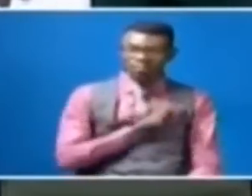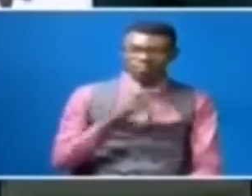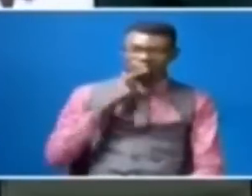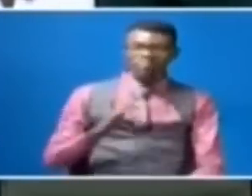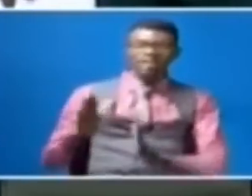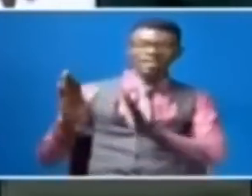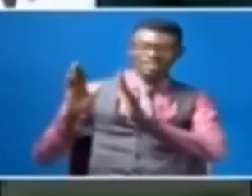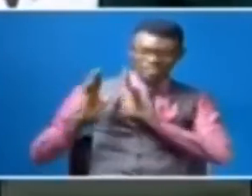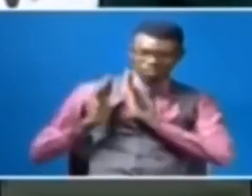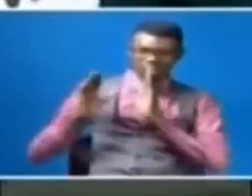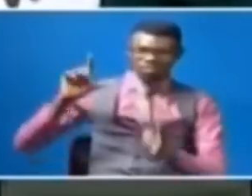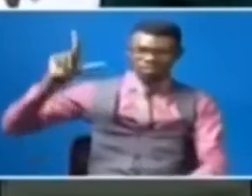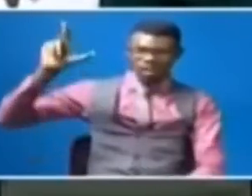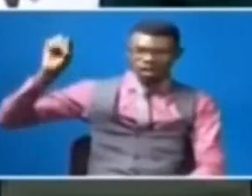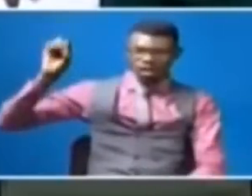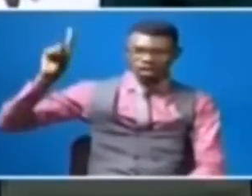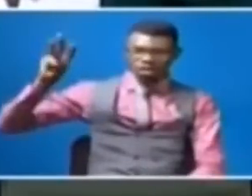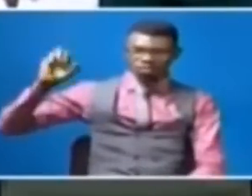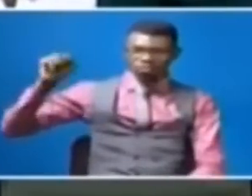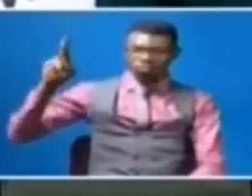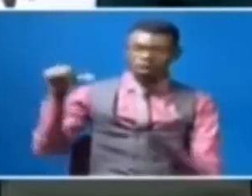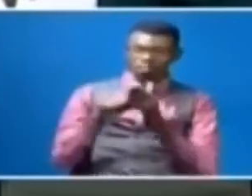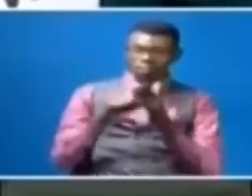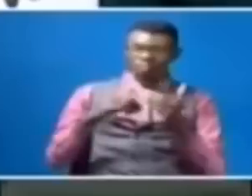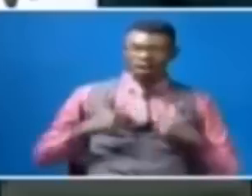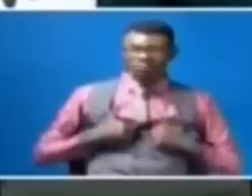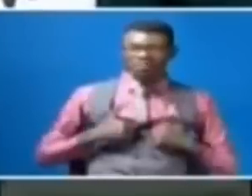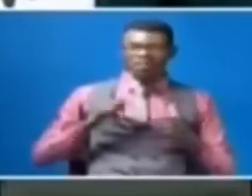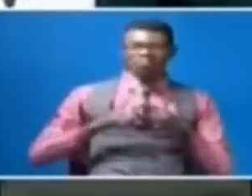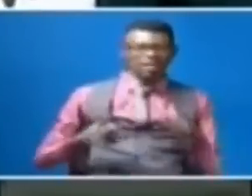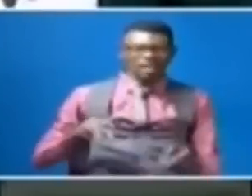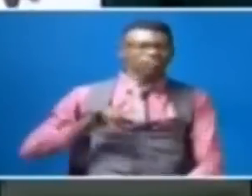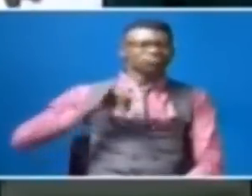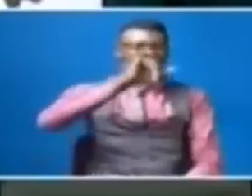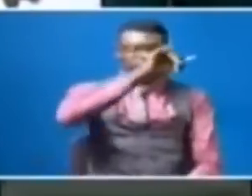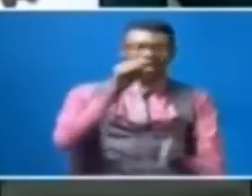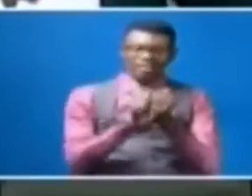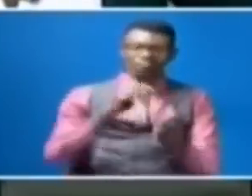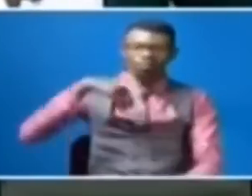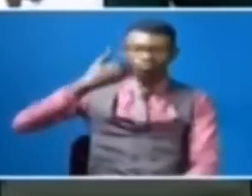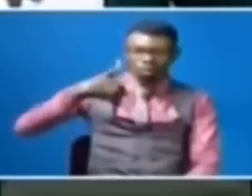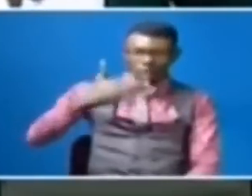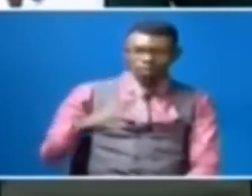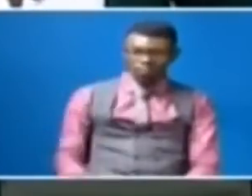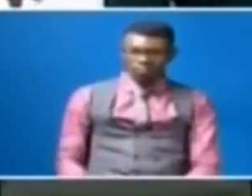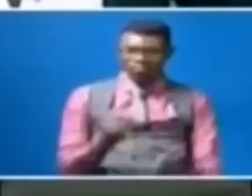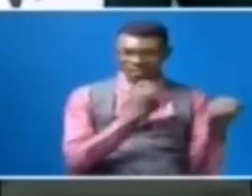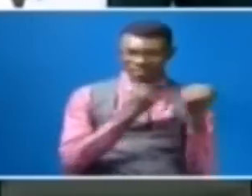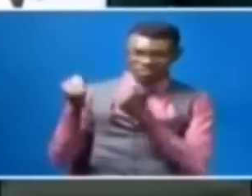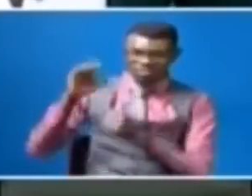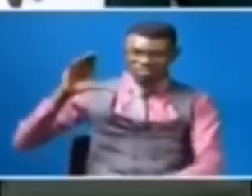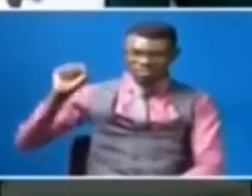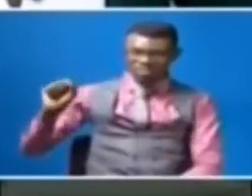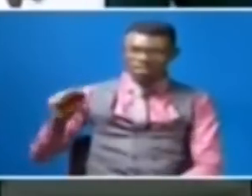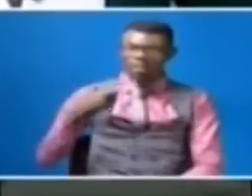is heavily compromised, despite the facility handling 10 flights daily. Transport Cabinet Secretary James Macharia said